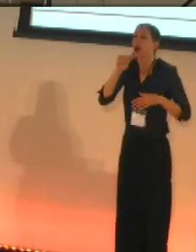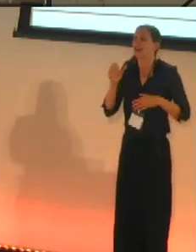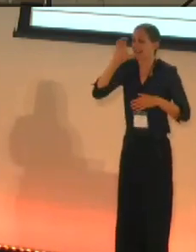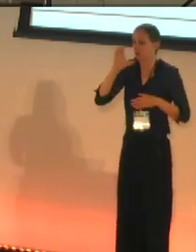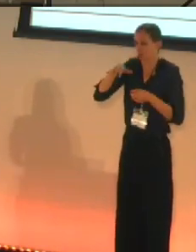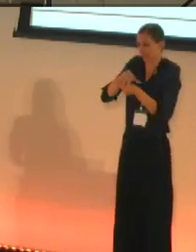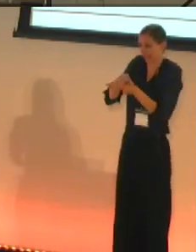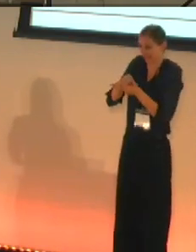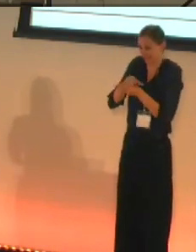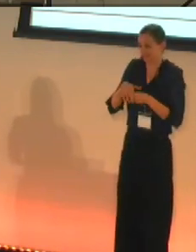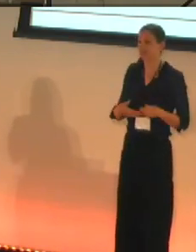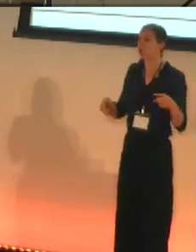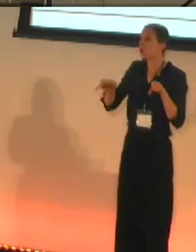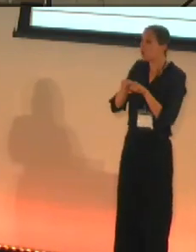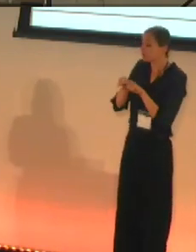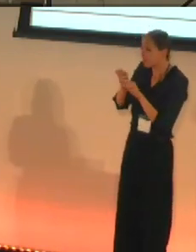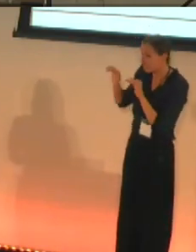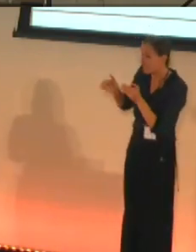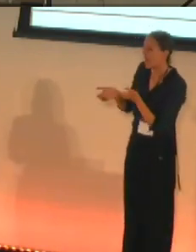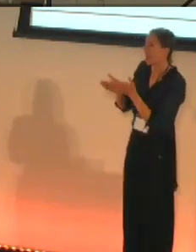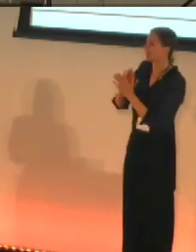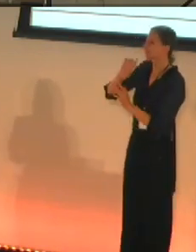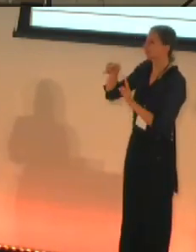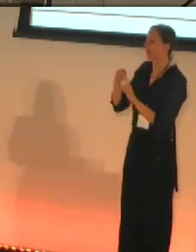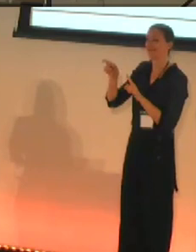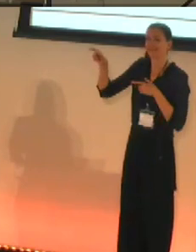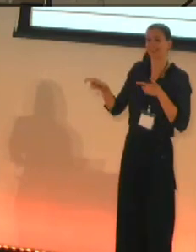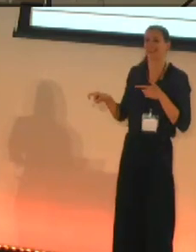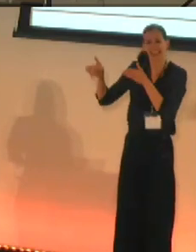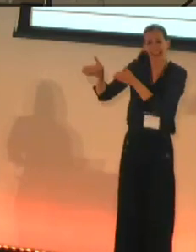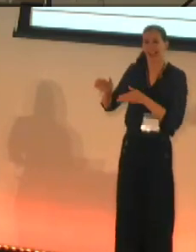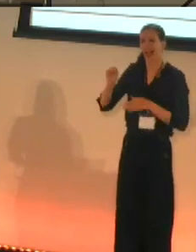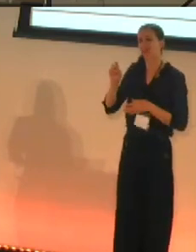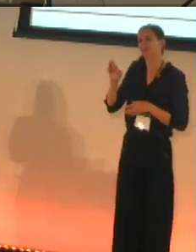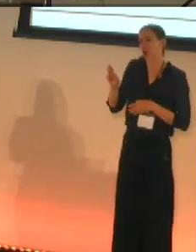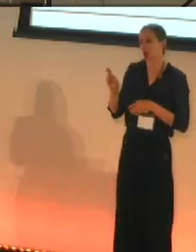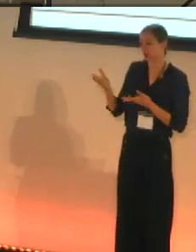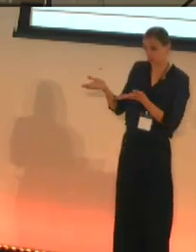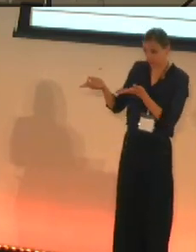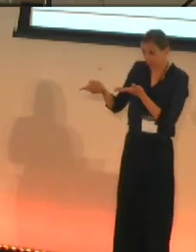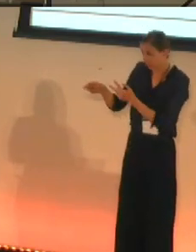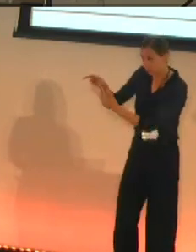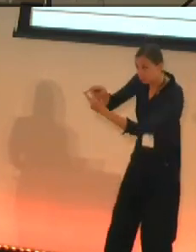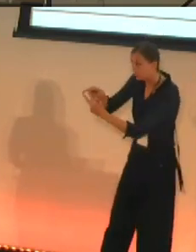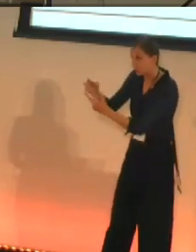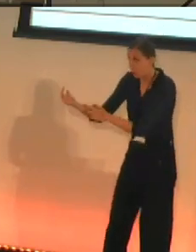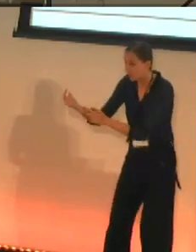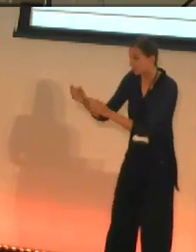about avatars in the rabbit and what they were doing, and the relationships between avatars, such as if they were a couple or if they were a